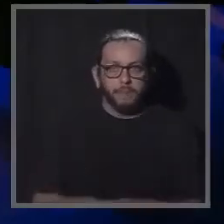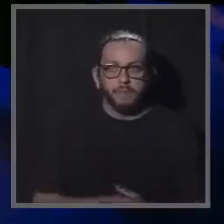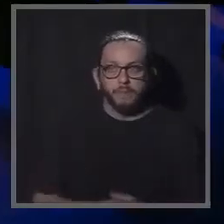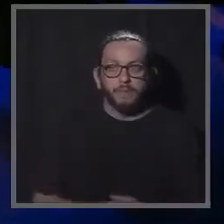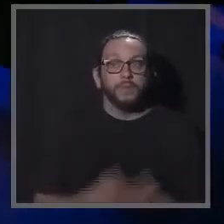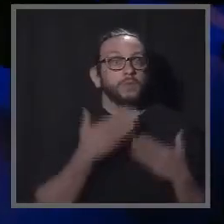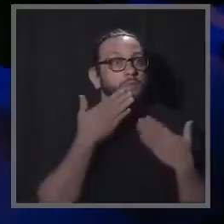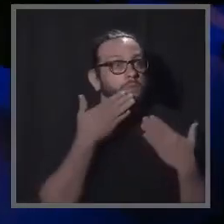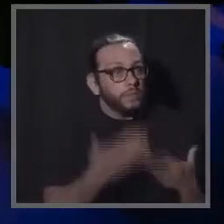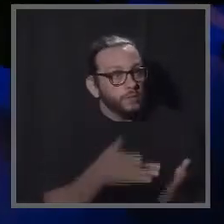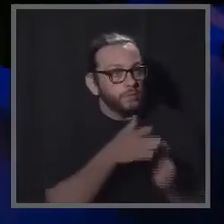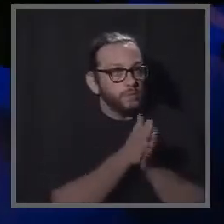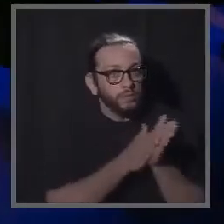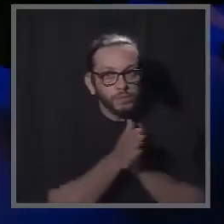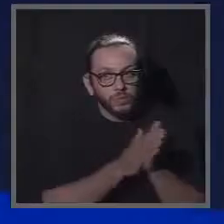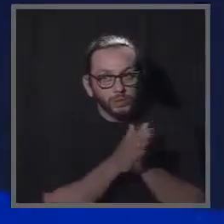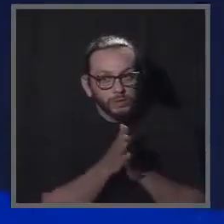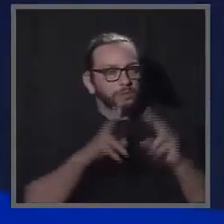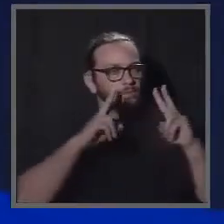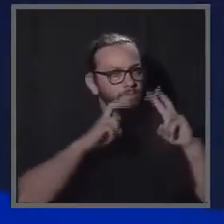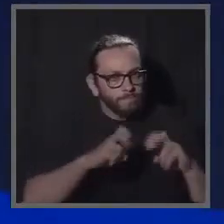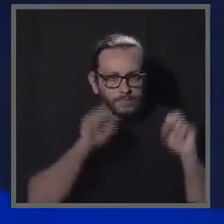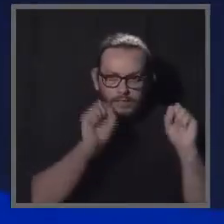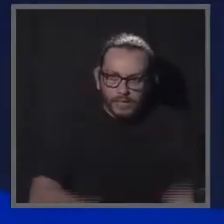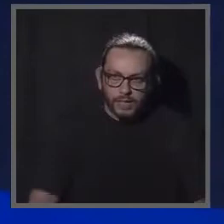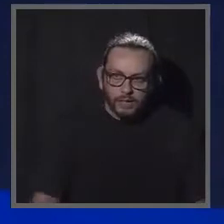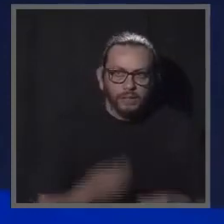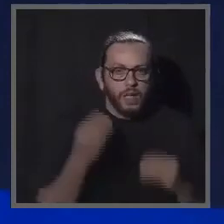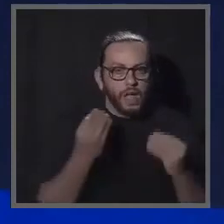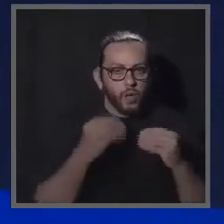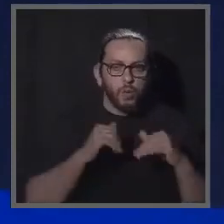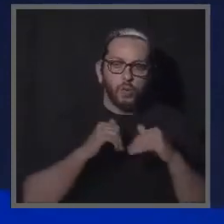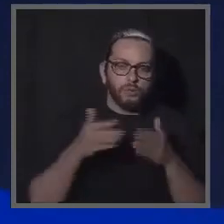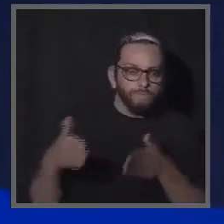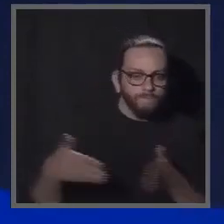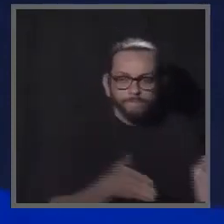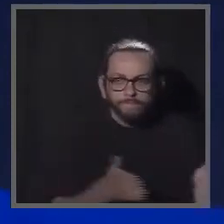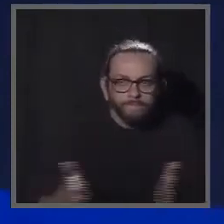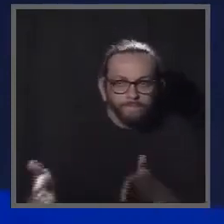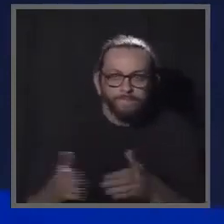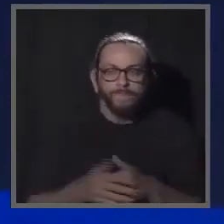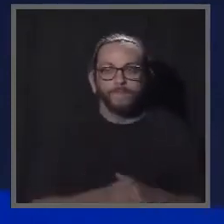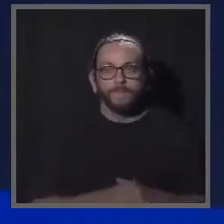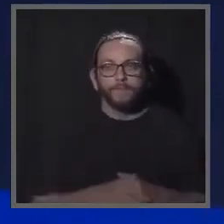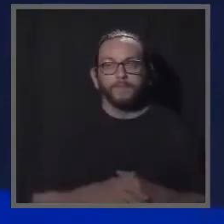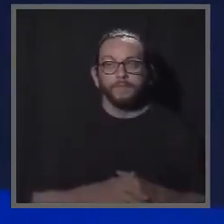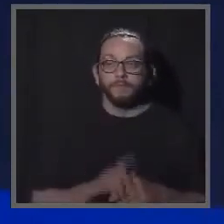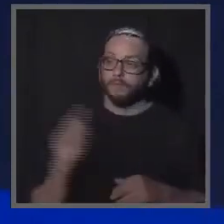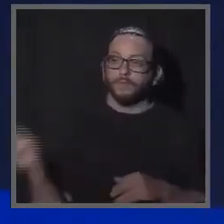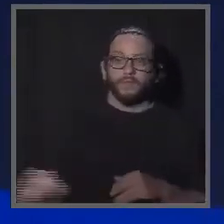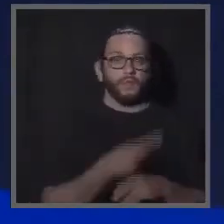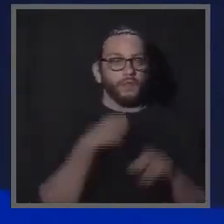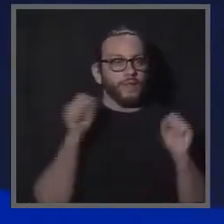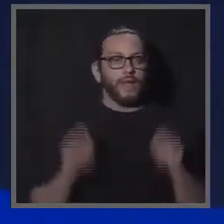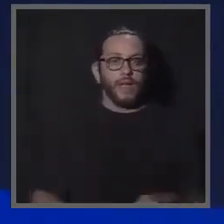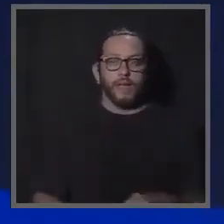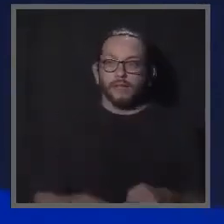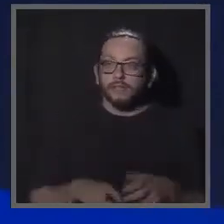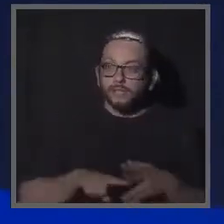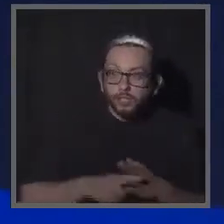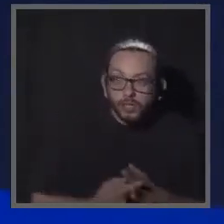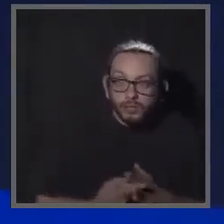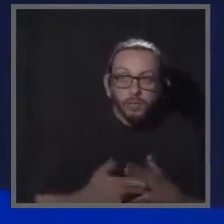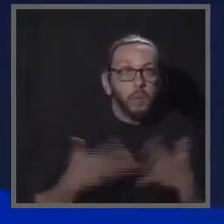to dig deeper into this this strategy and how you measure. Shall we start? Shall we try